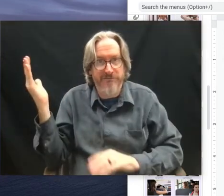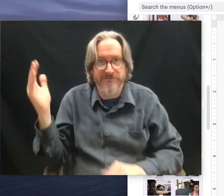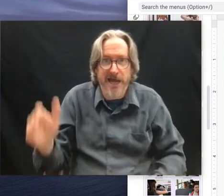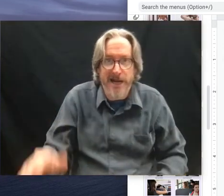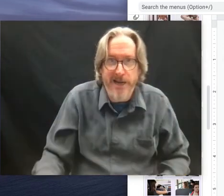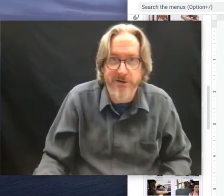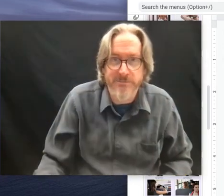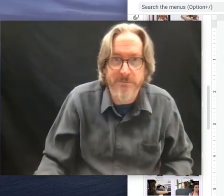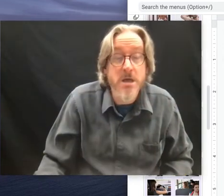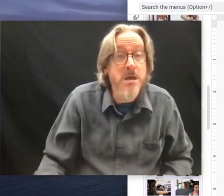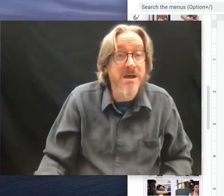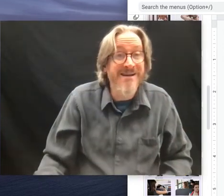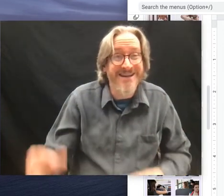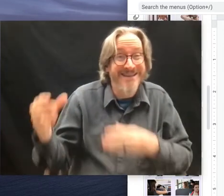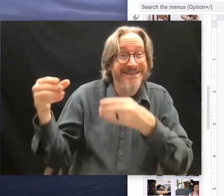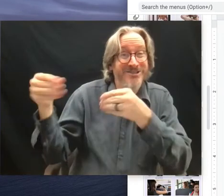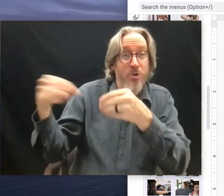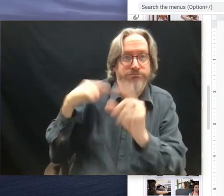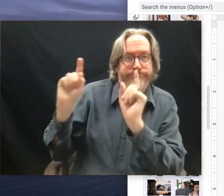took off, got out of there.